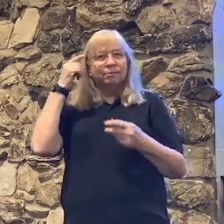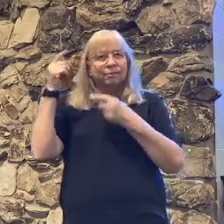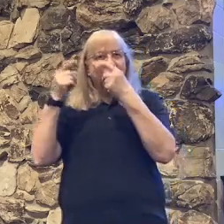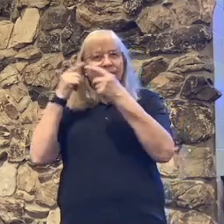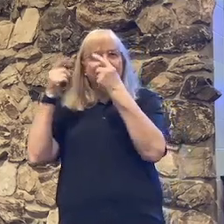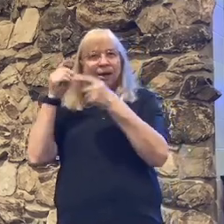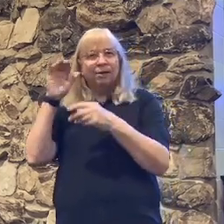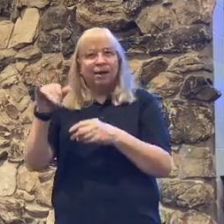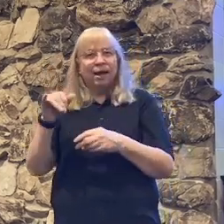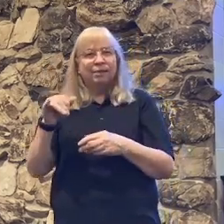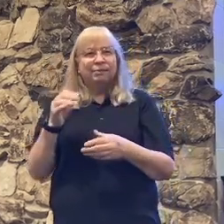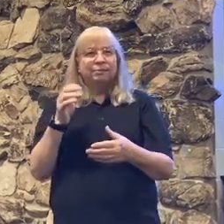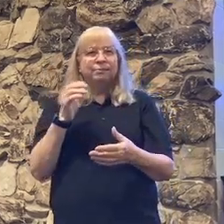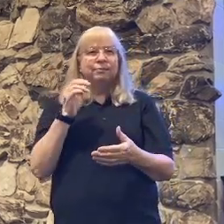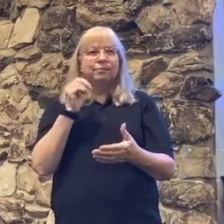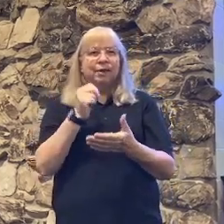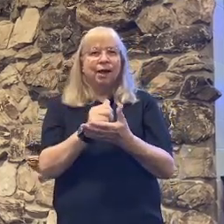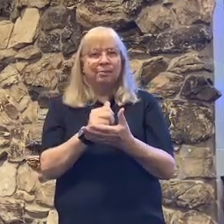Amen.